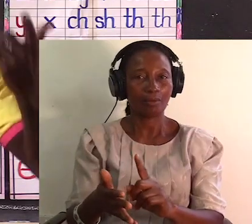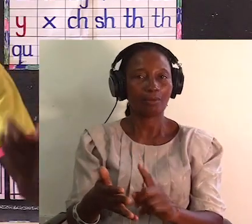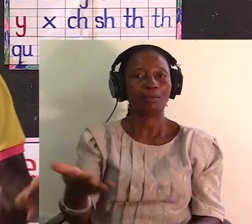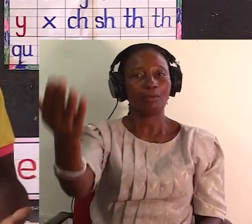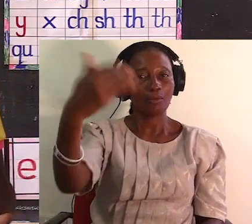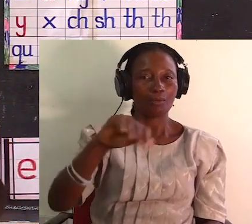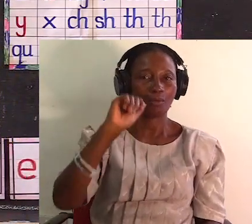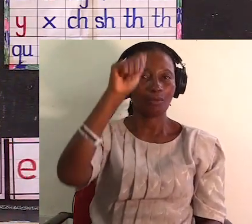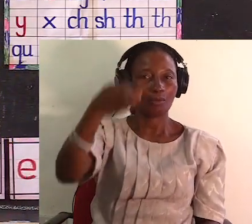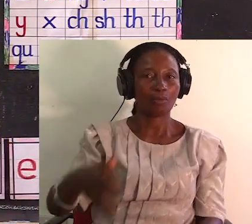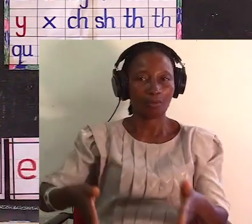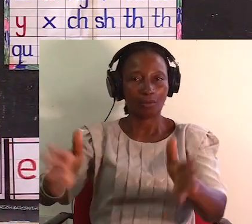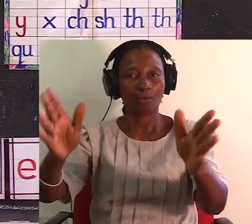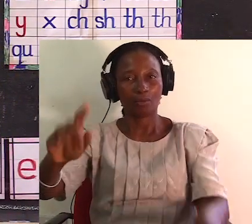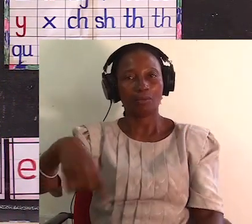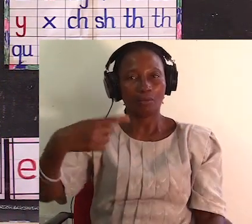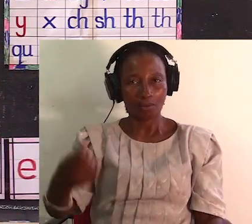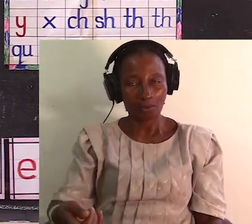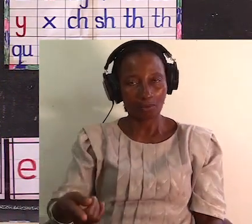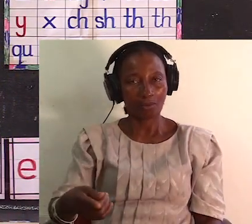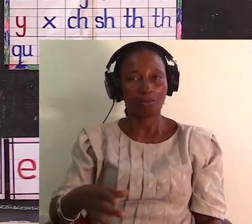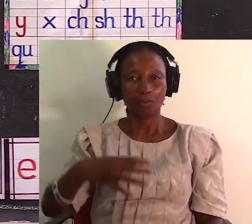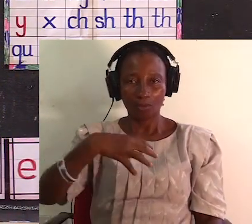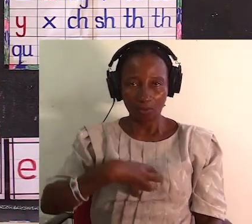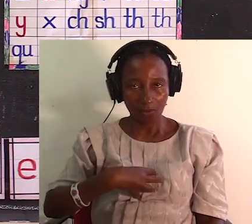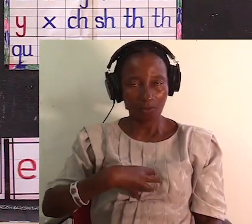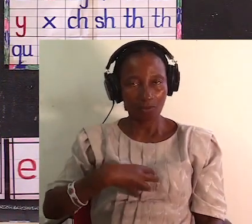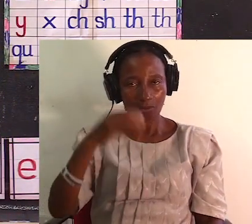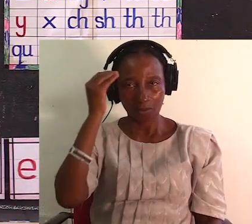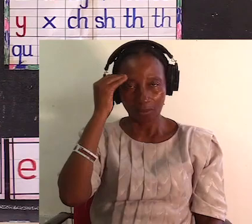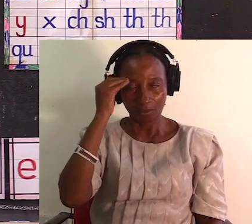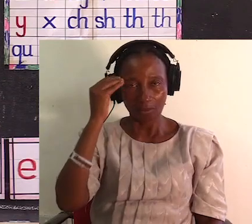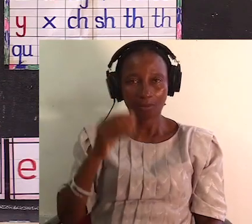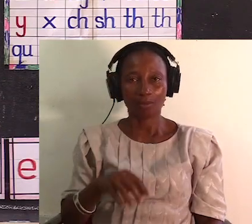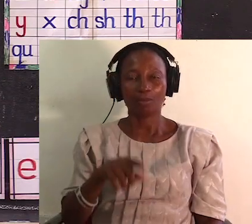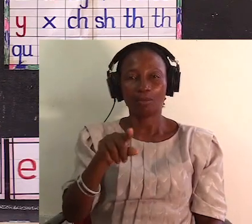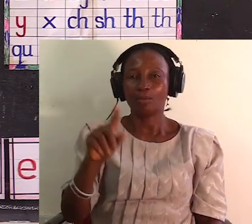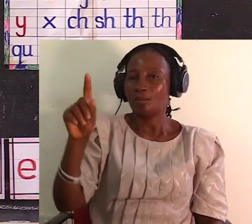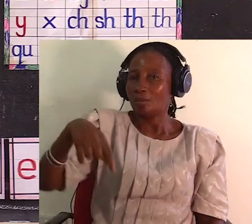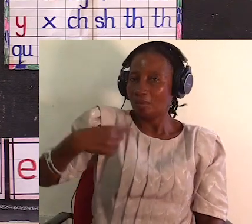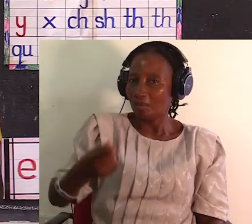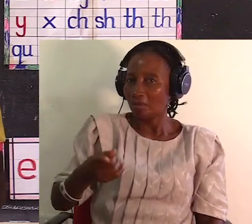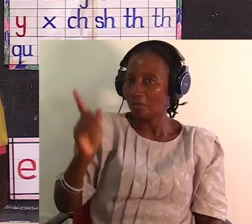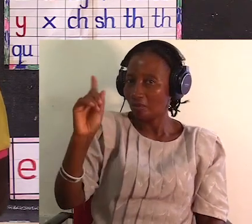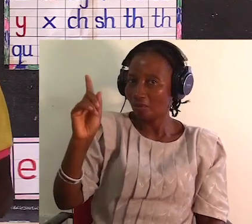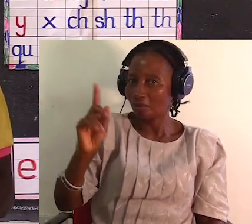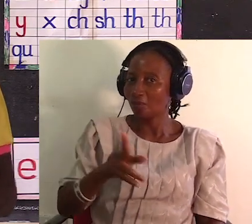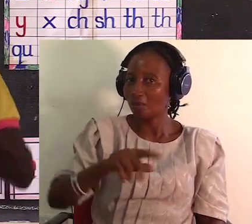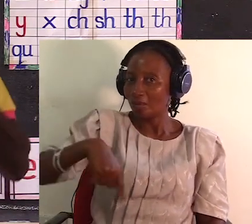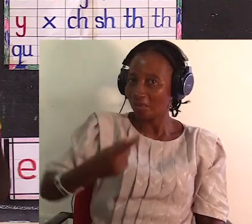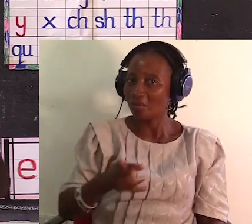reminder. I know you must know what I'm about to say. It's about who? It's about what?